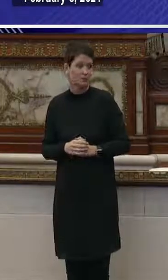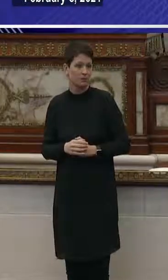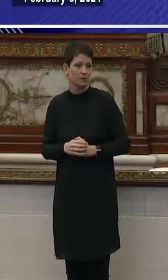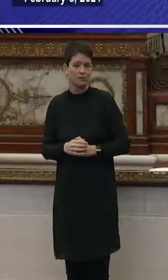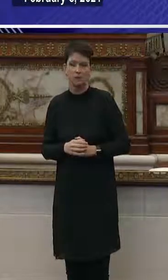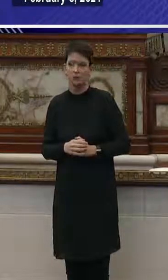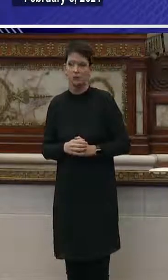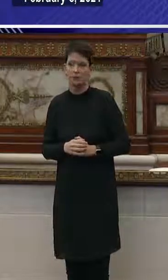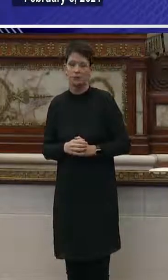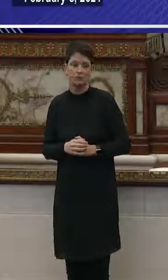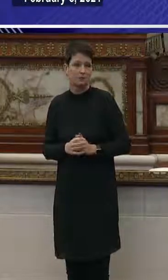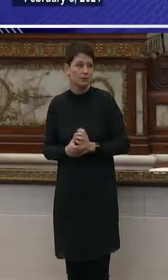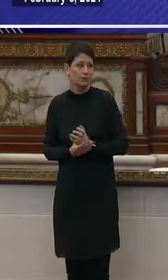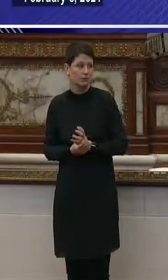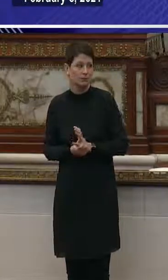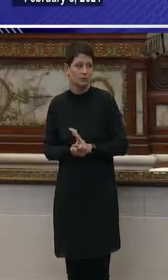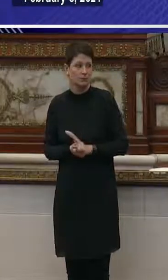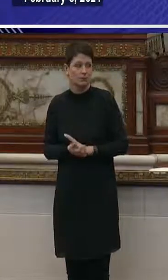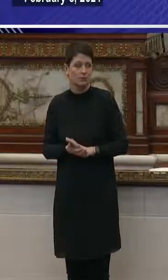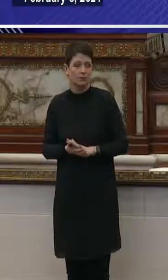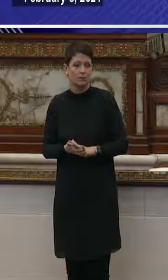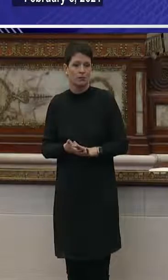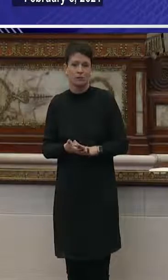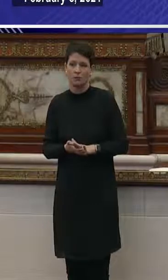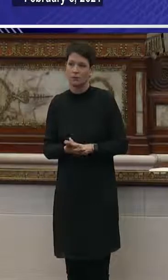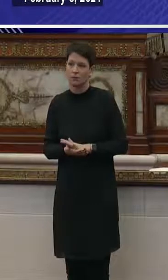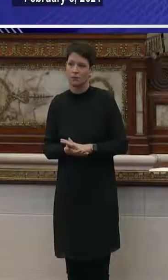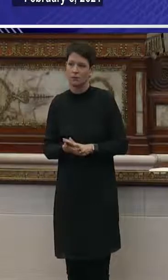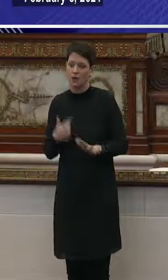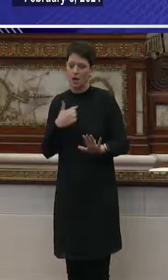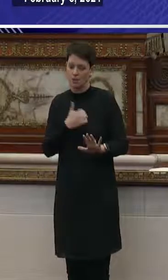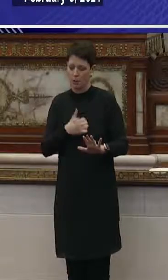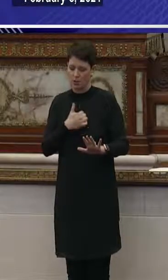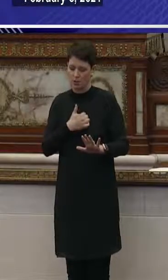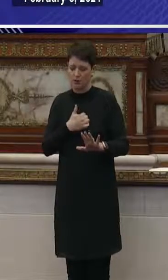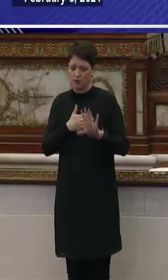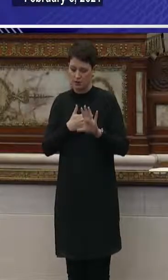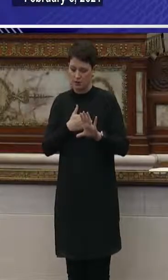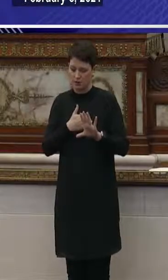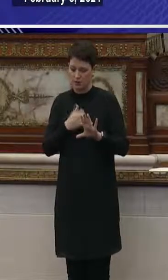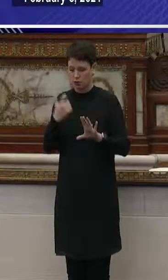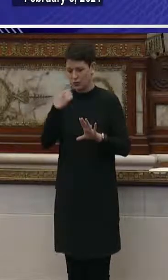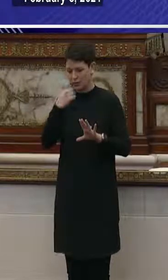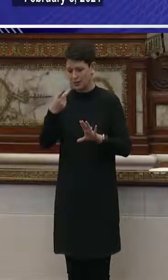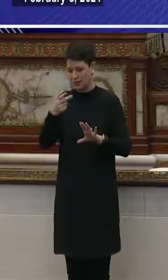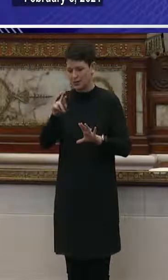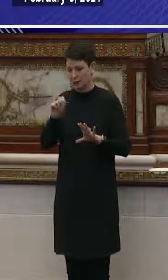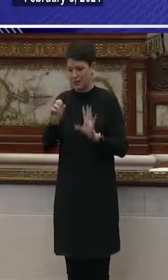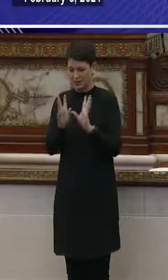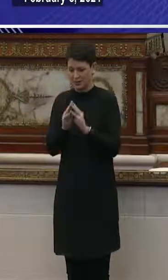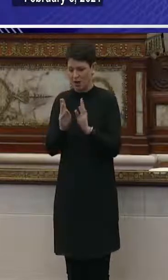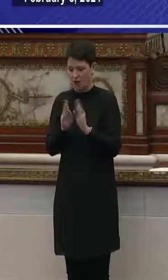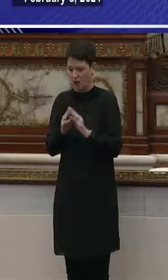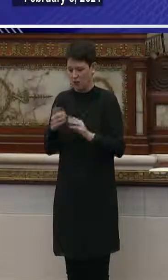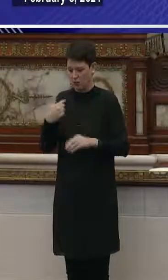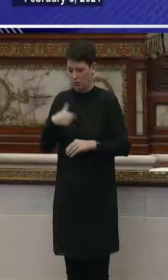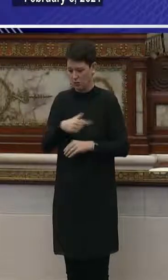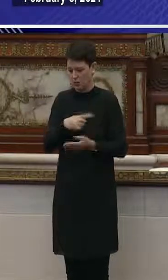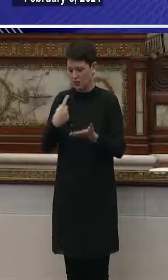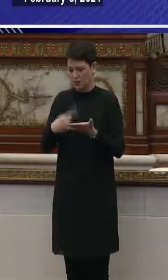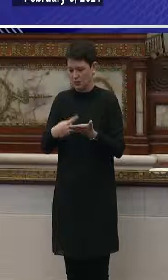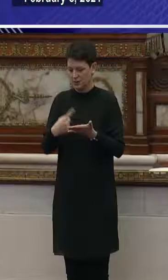Also, we have, I apologize. So in your recent press conference, we talked about,